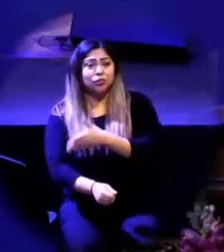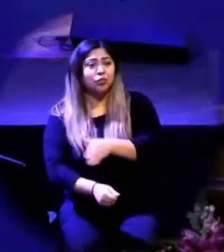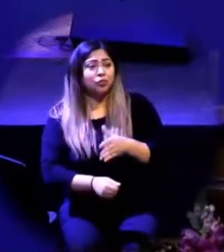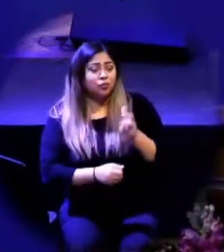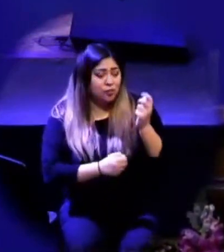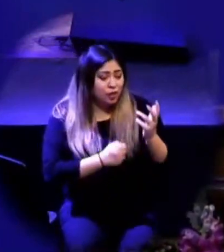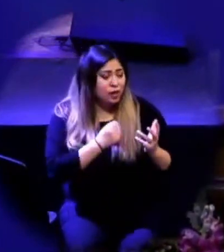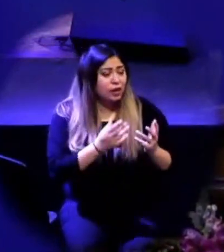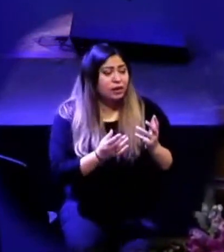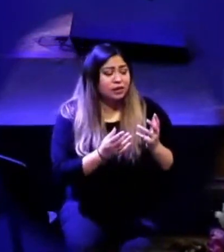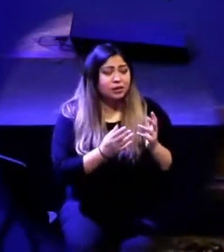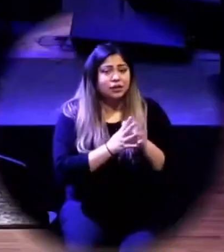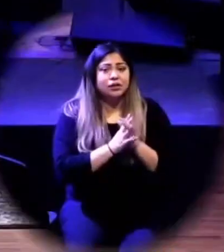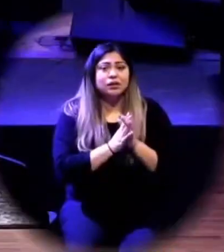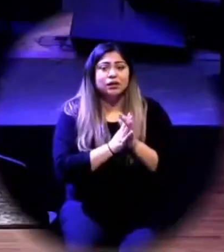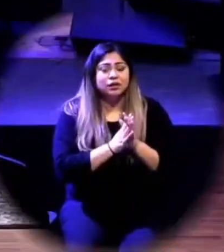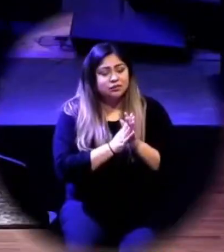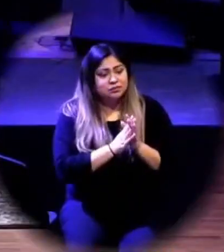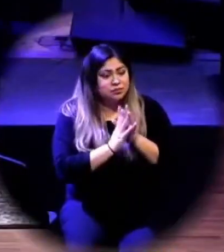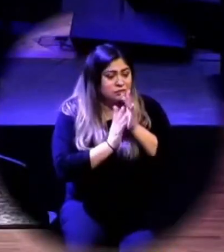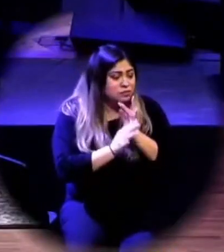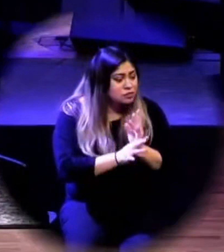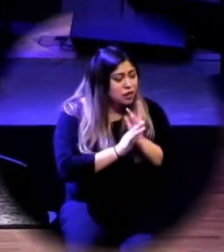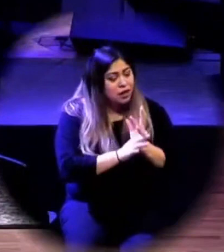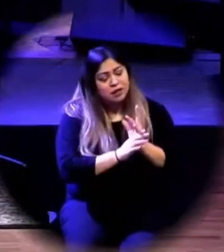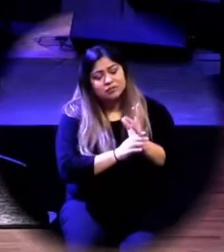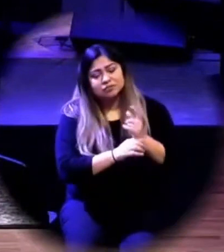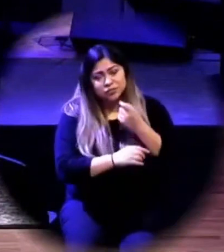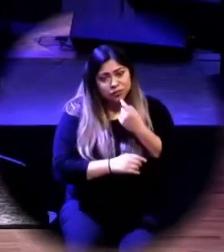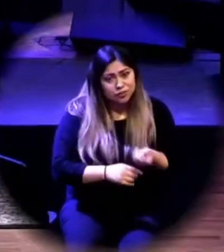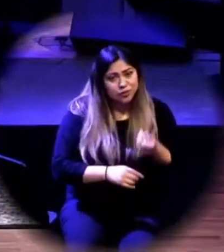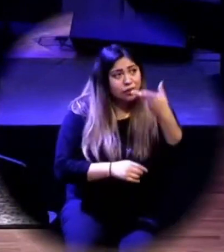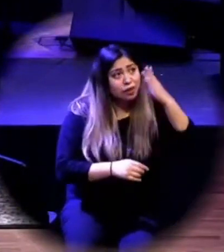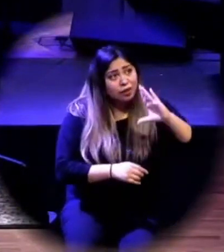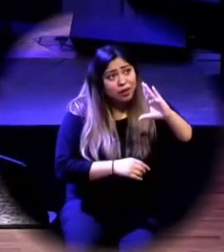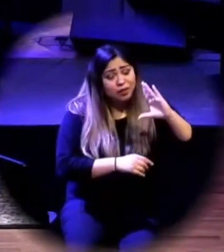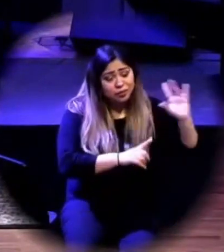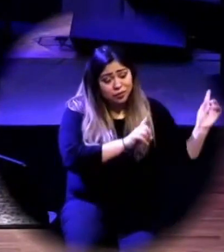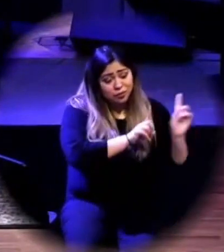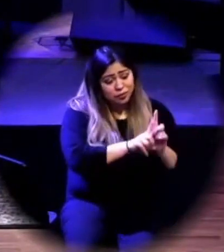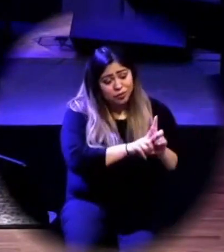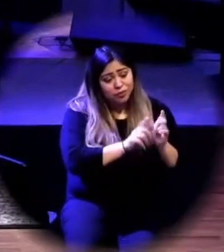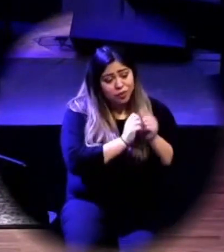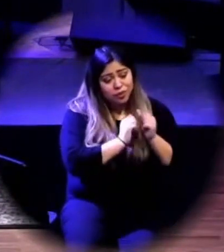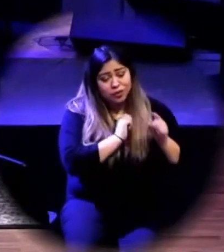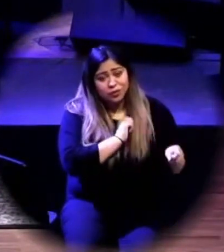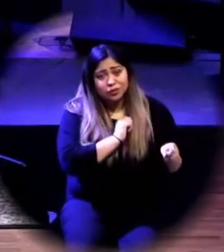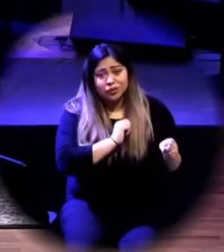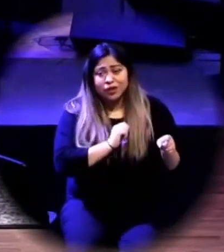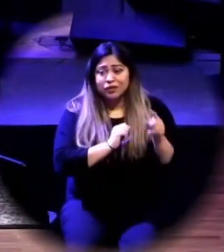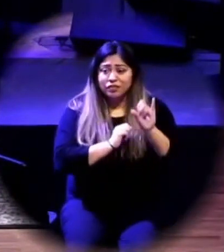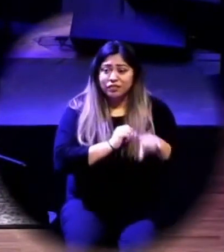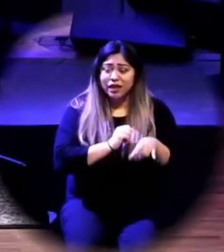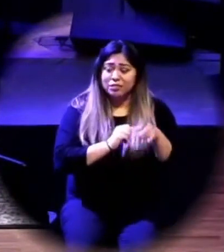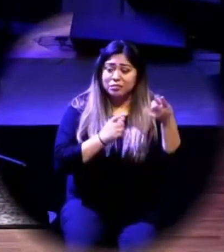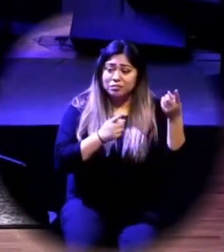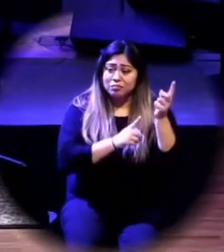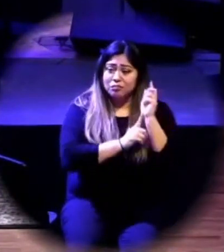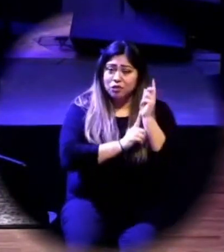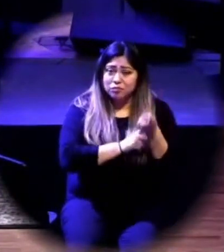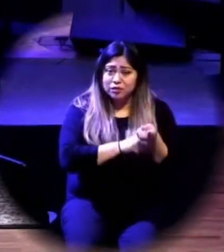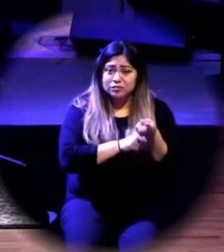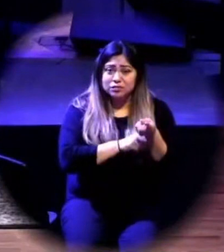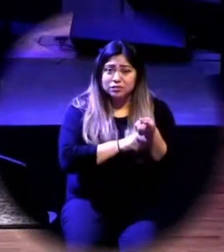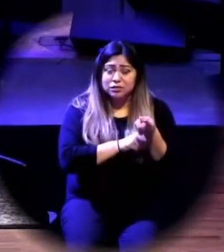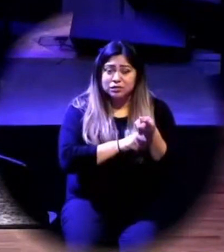talk to her about God being with her. And in the sacredness of that moment, she slipped from this life to